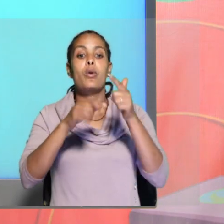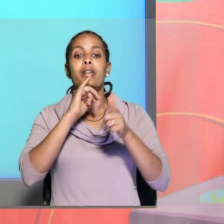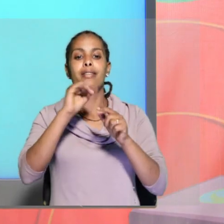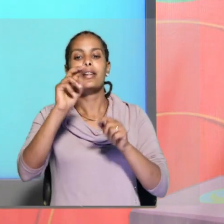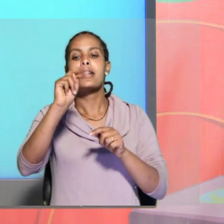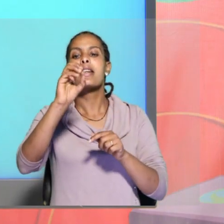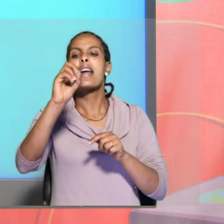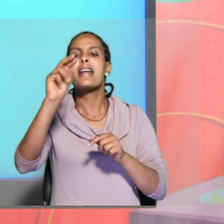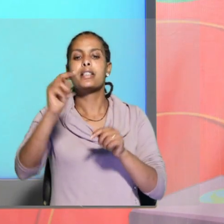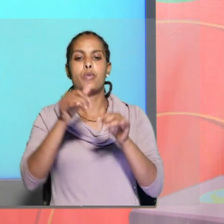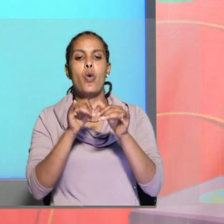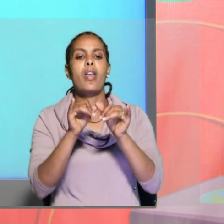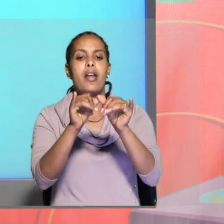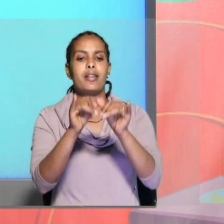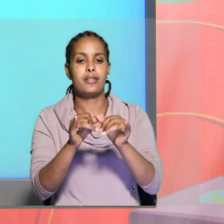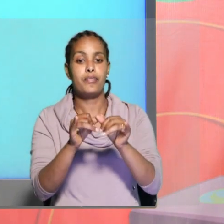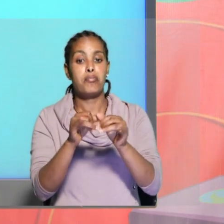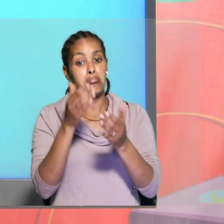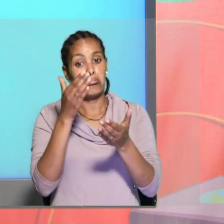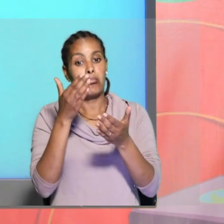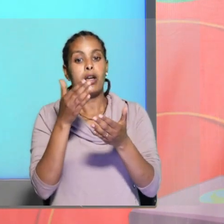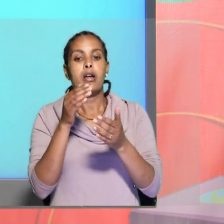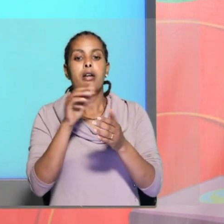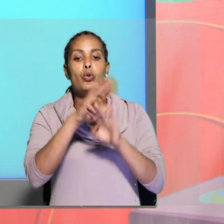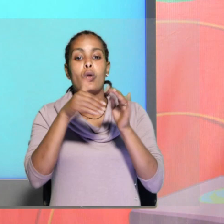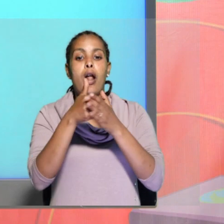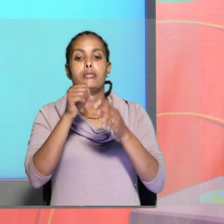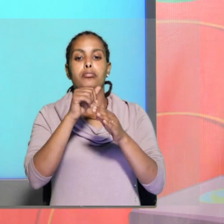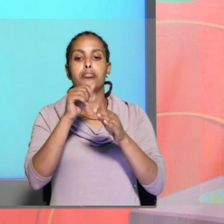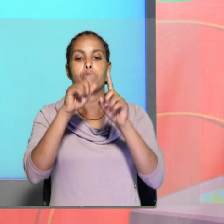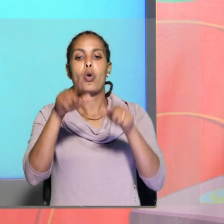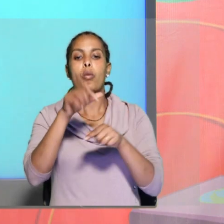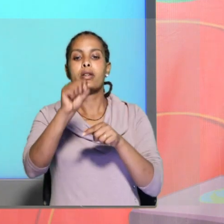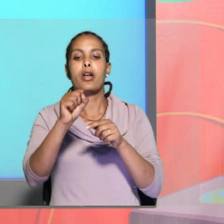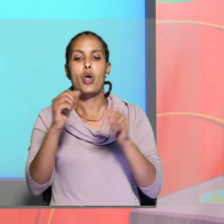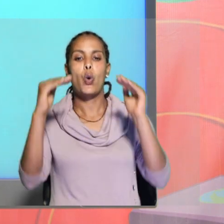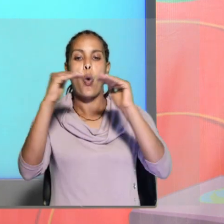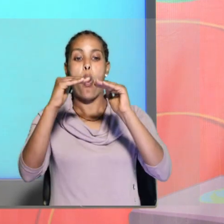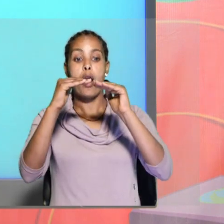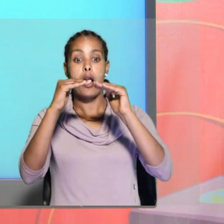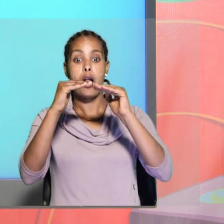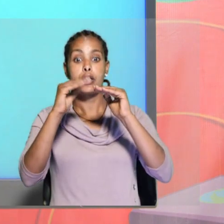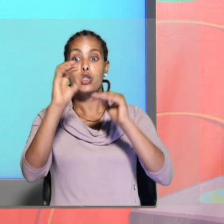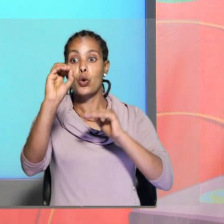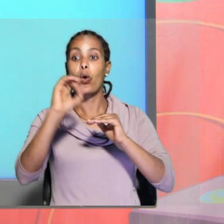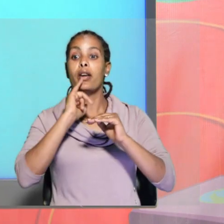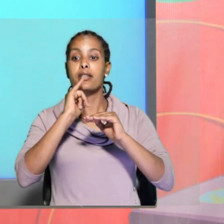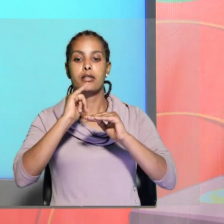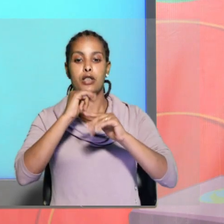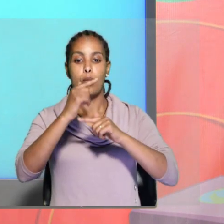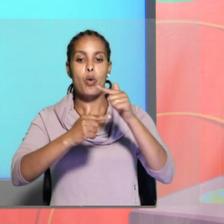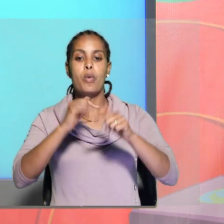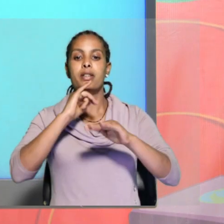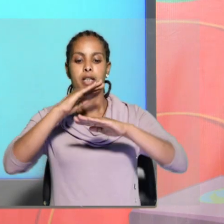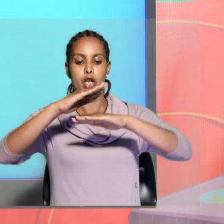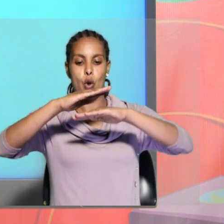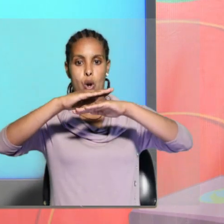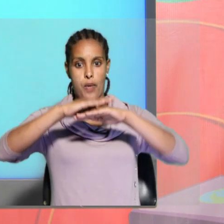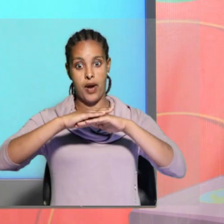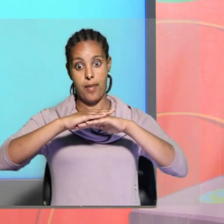is non-spontaneous. If total entropy change equals 0, then the process is equilibrium.